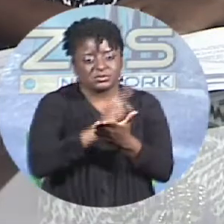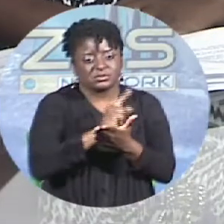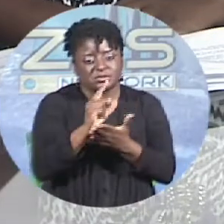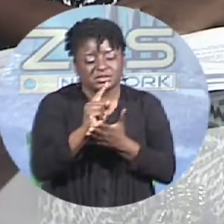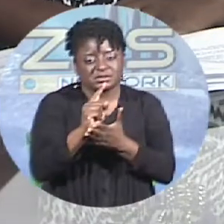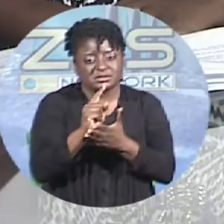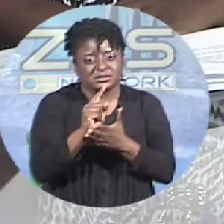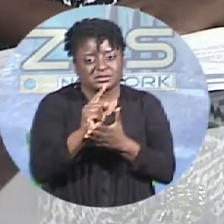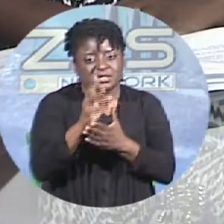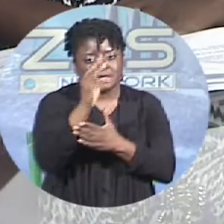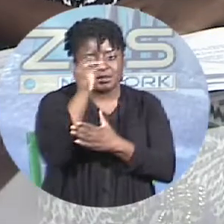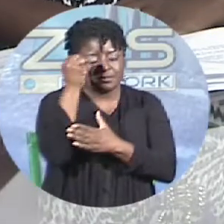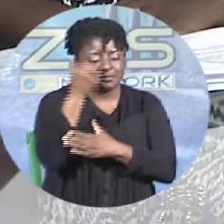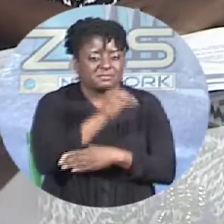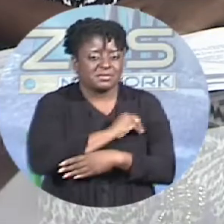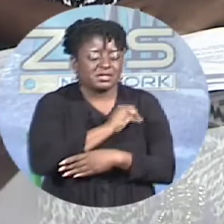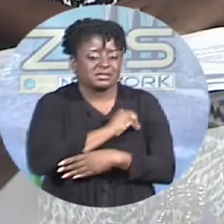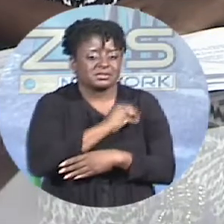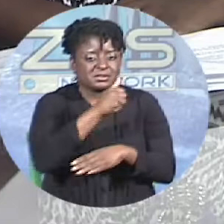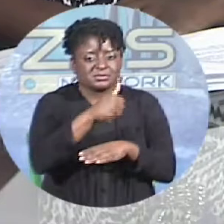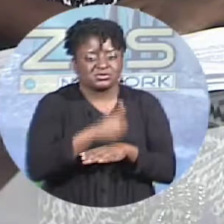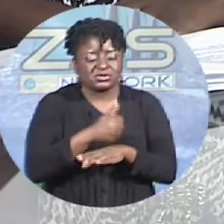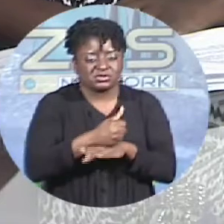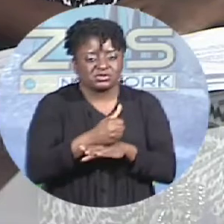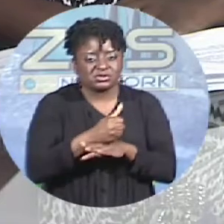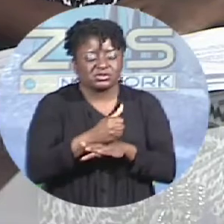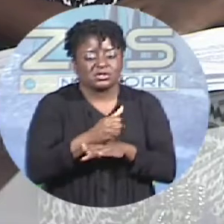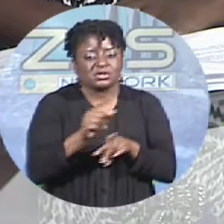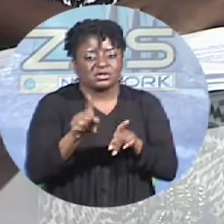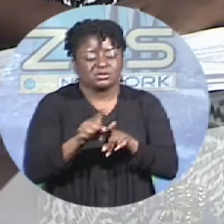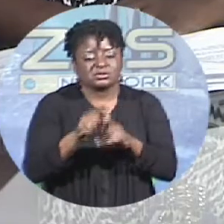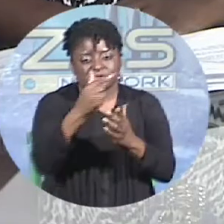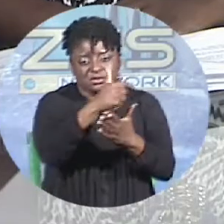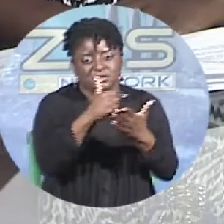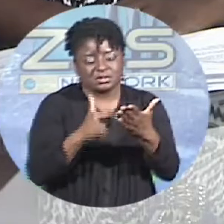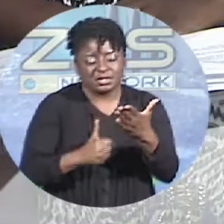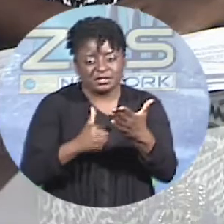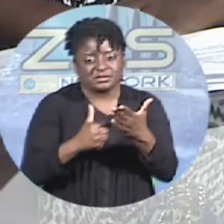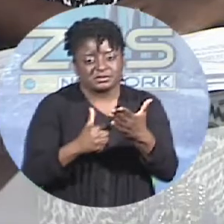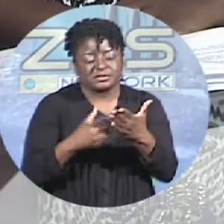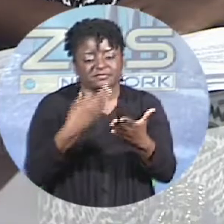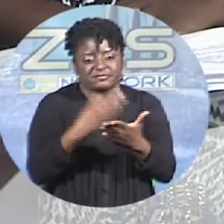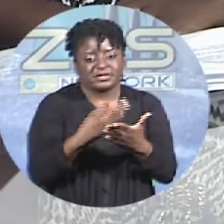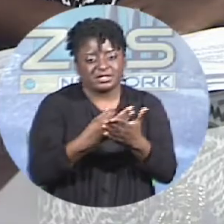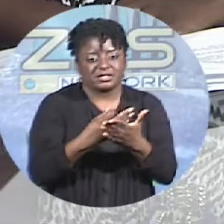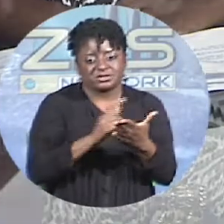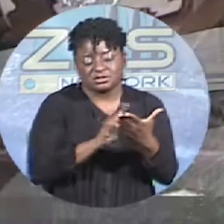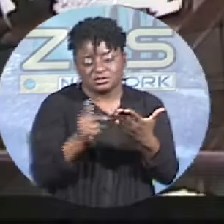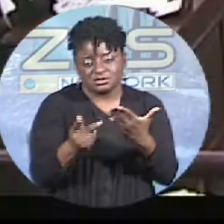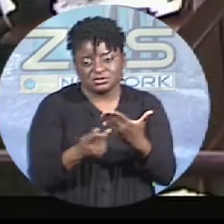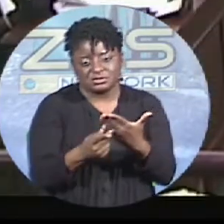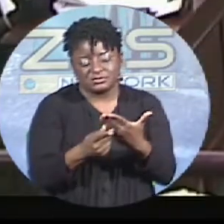Minnesota administration also outlined several primary financial initiatives in this week's Speech from the Throne.